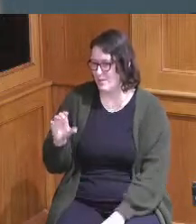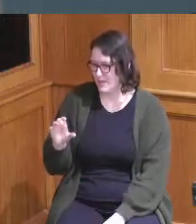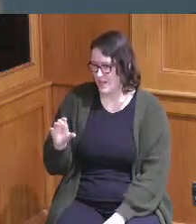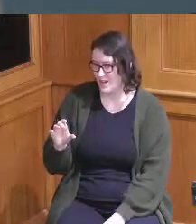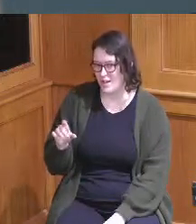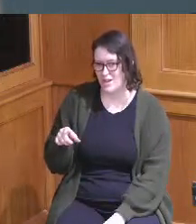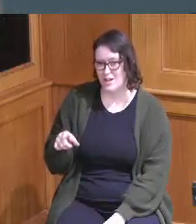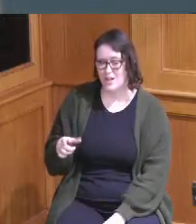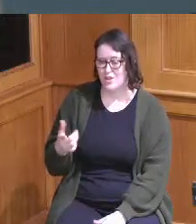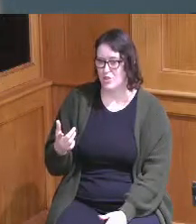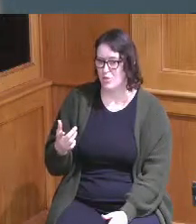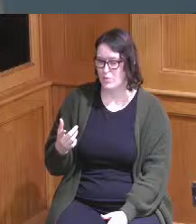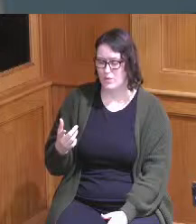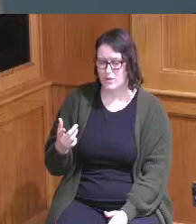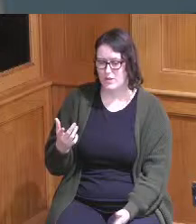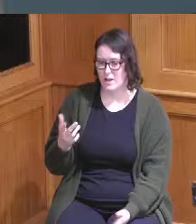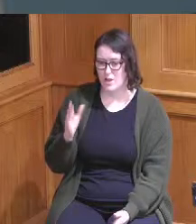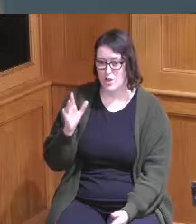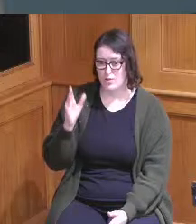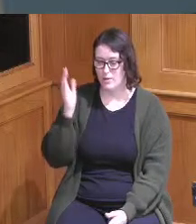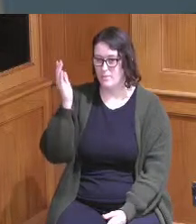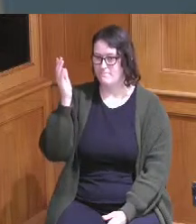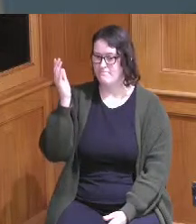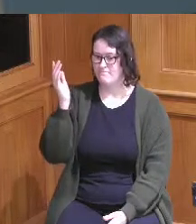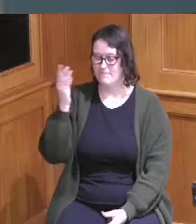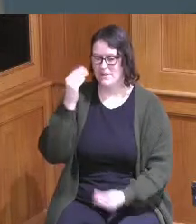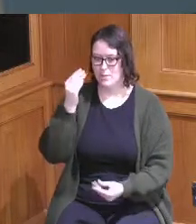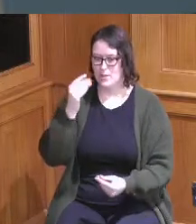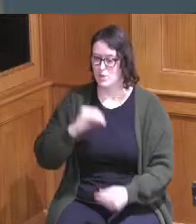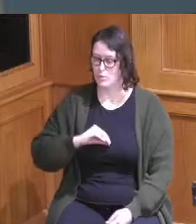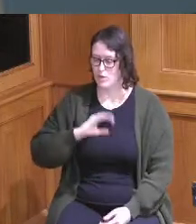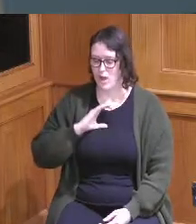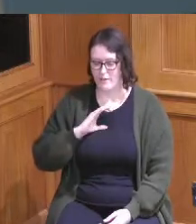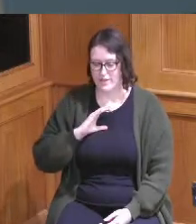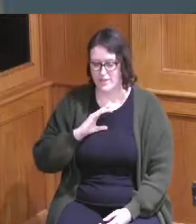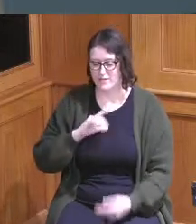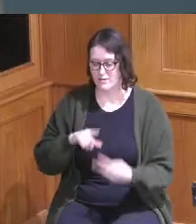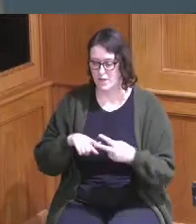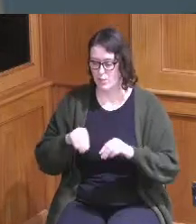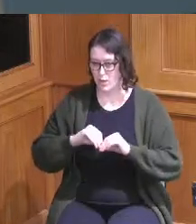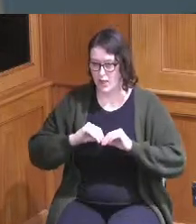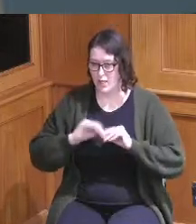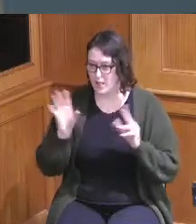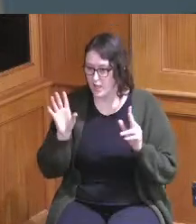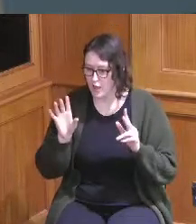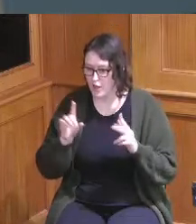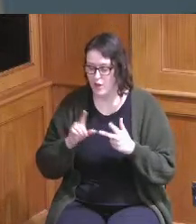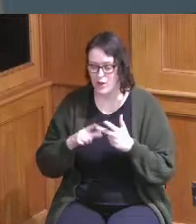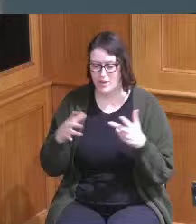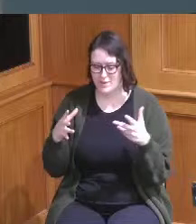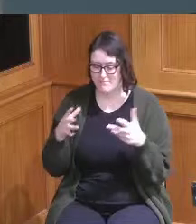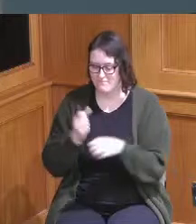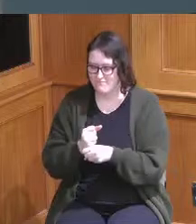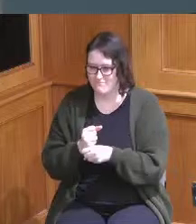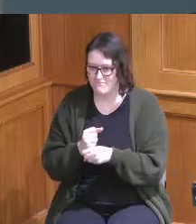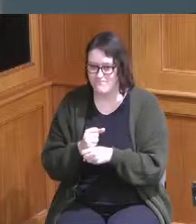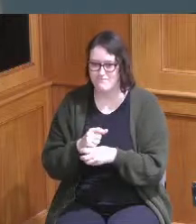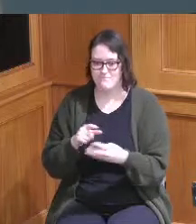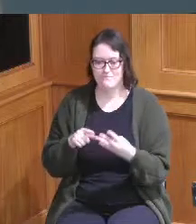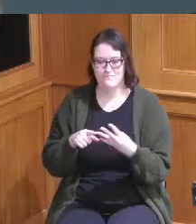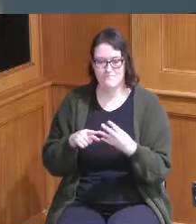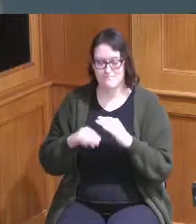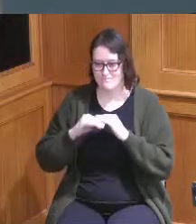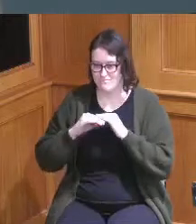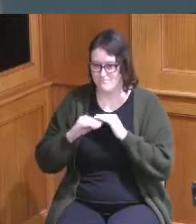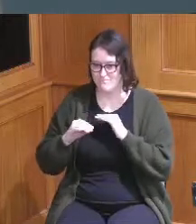you presented the information confidently, clearly, concisely,